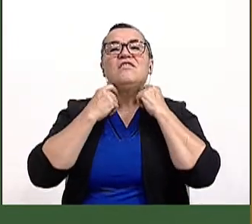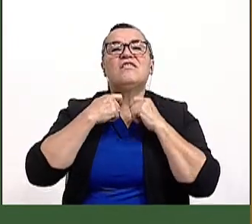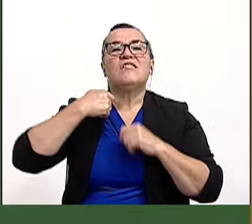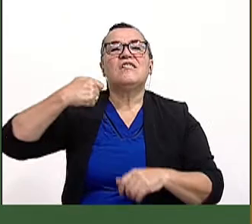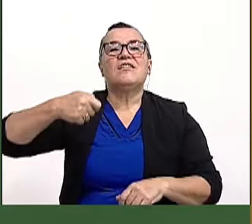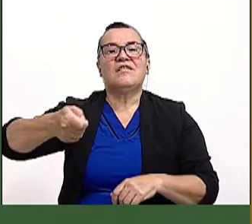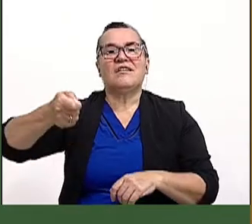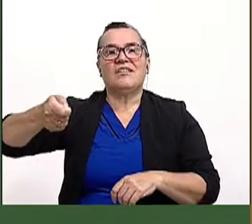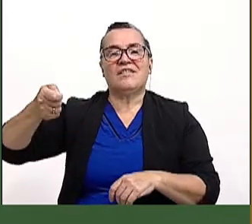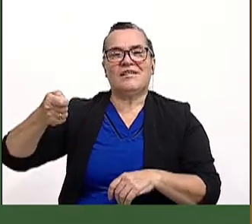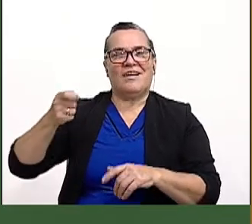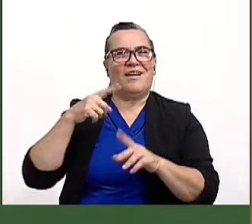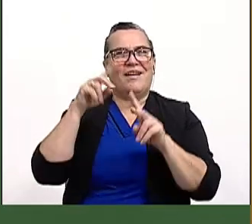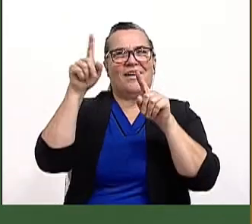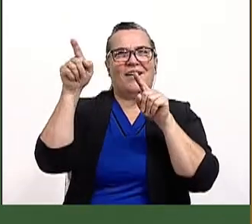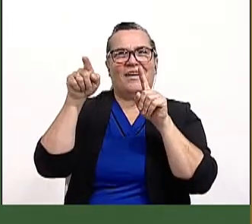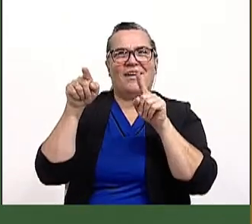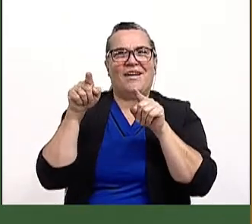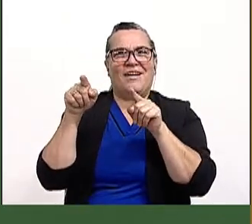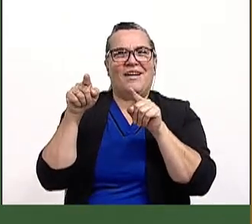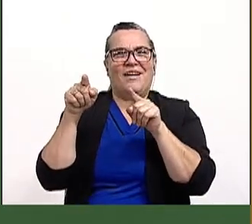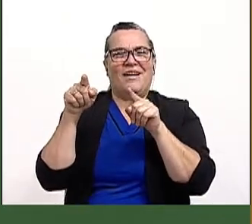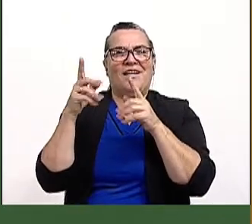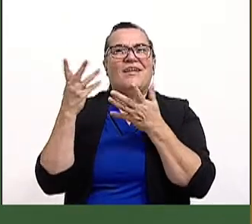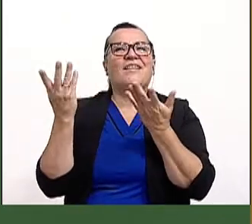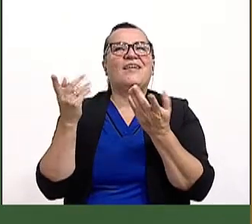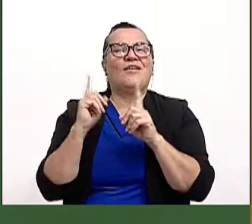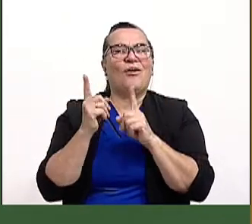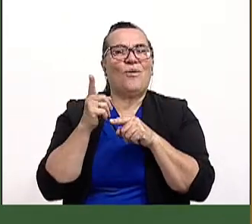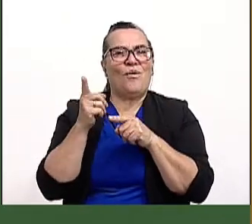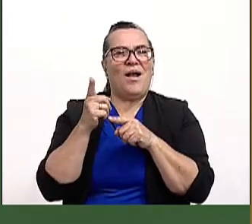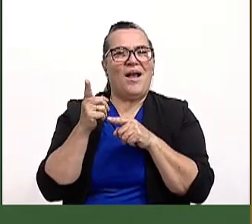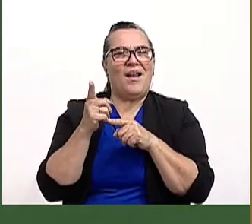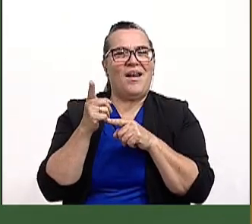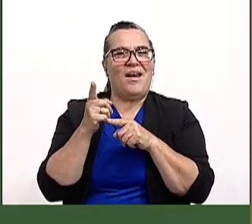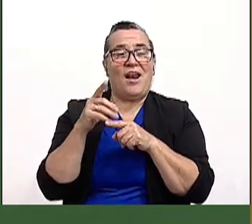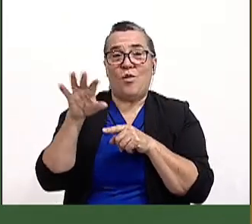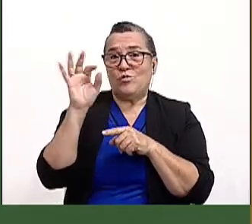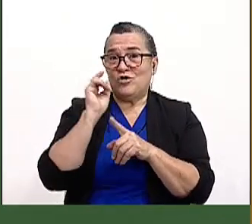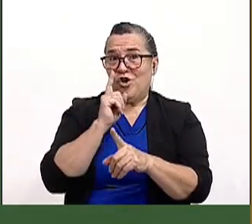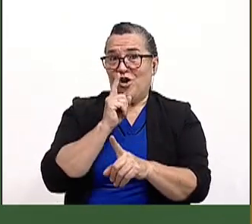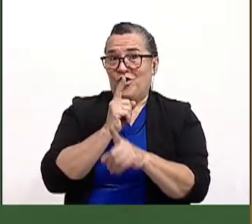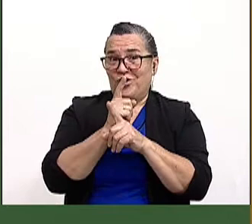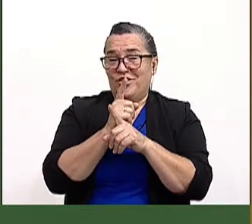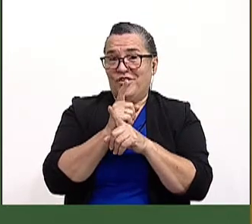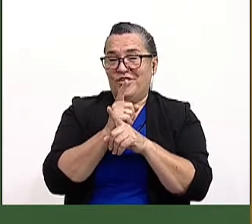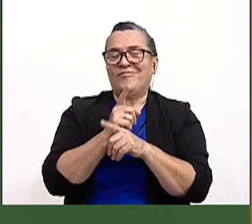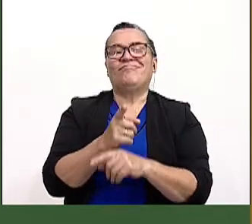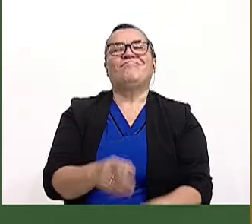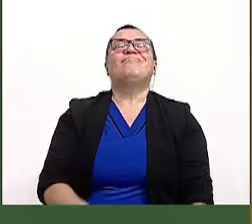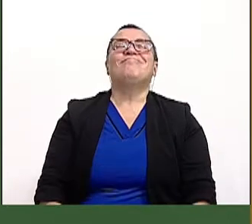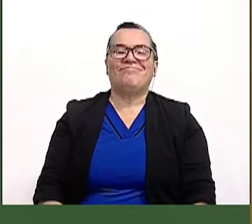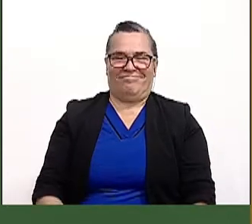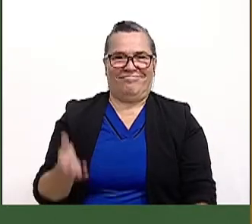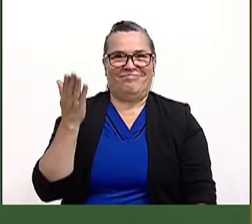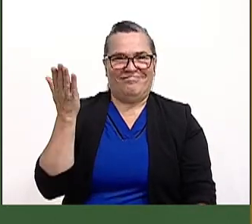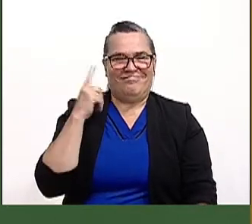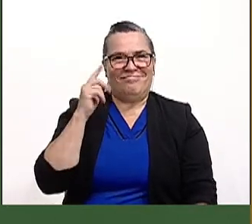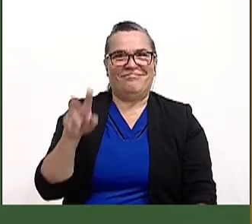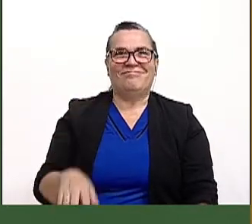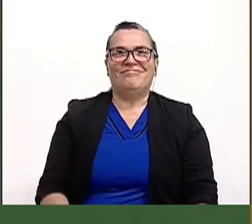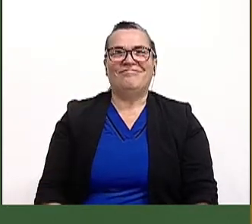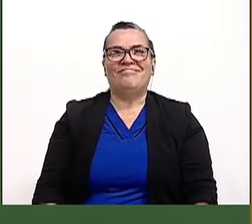collar. Okay, think about it. Which is the correct option? Okay, let's see the correct